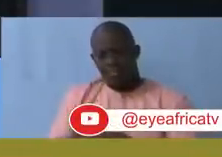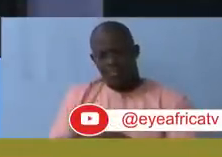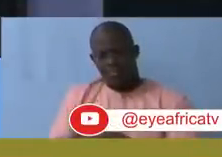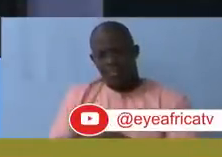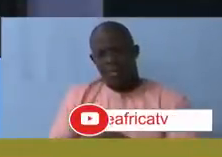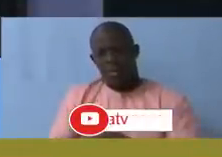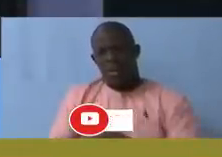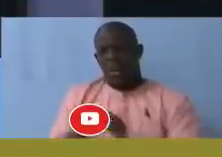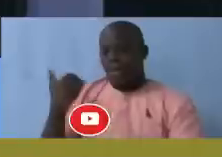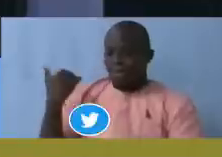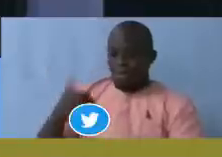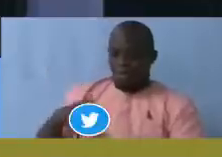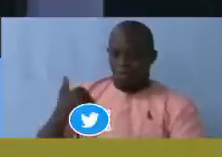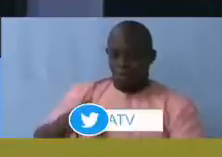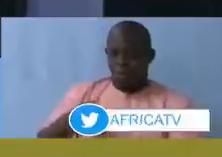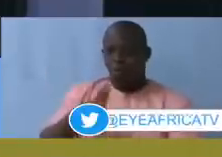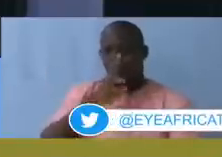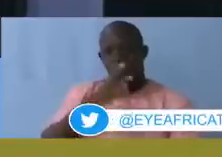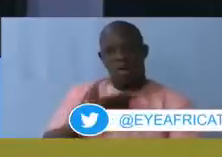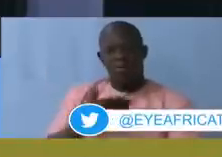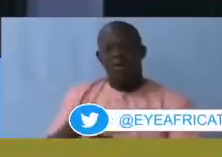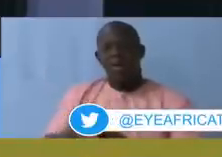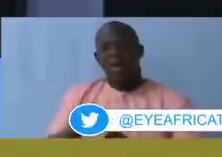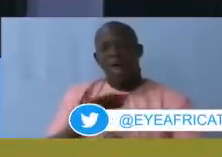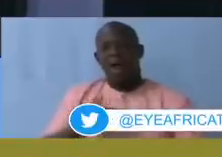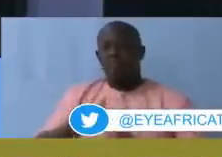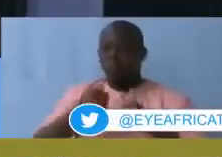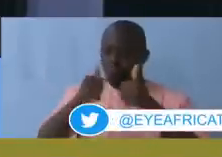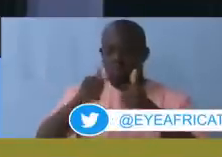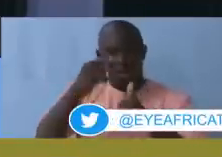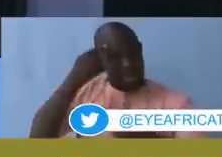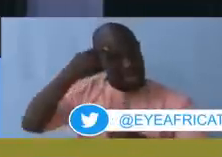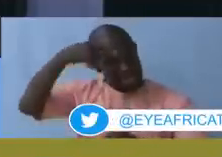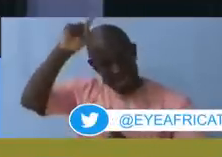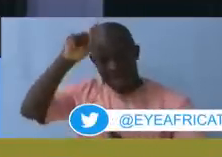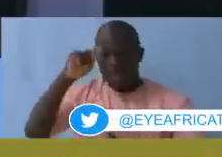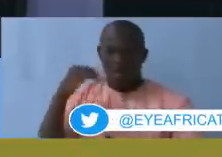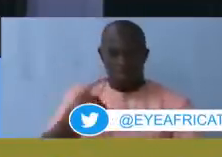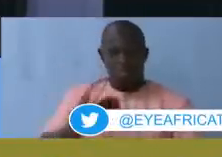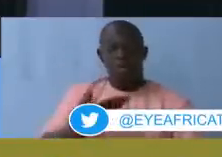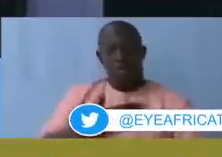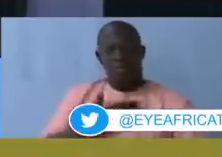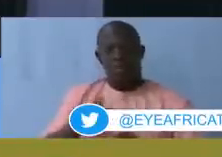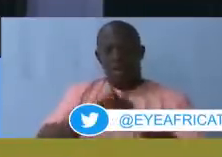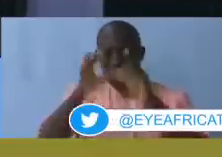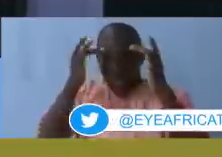The population, we have good brains there, we have very intellectual people.